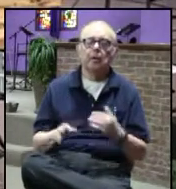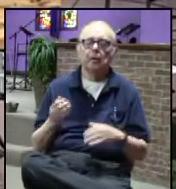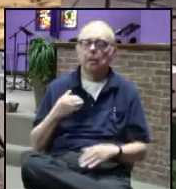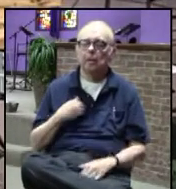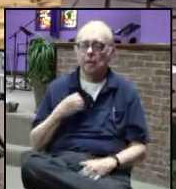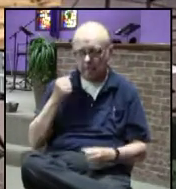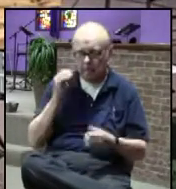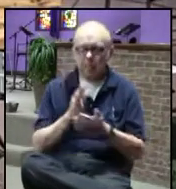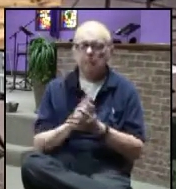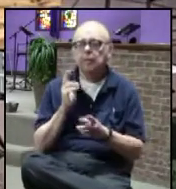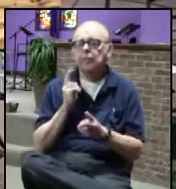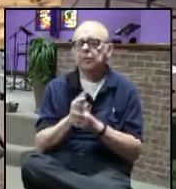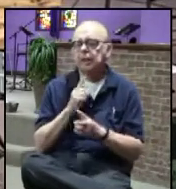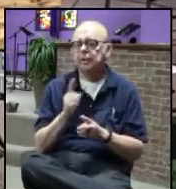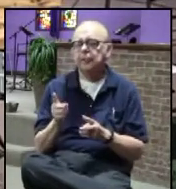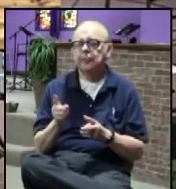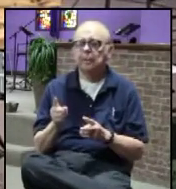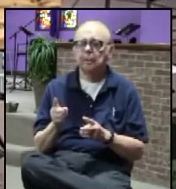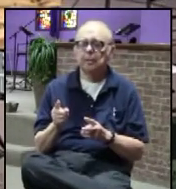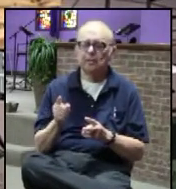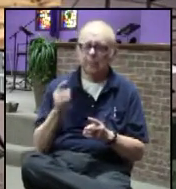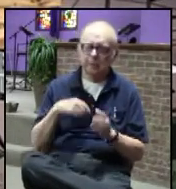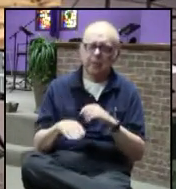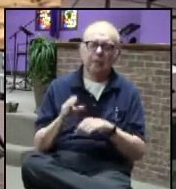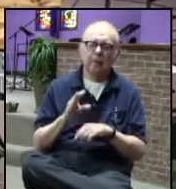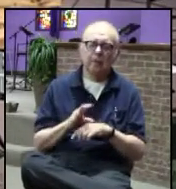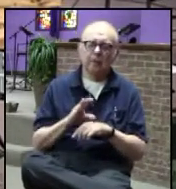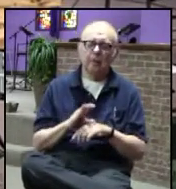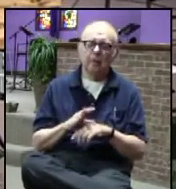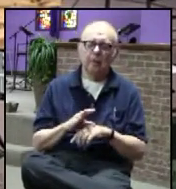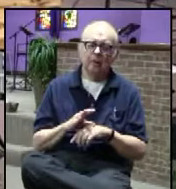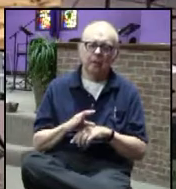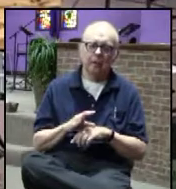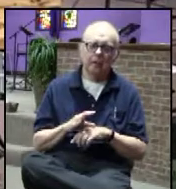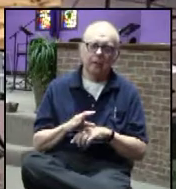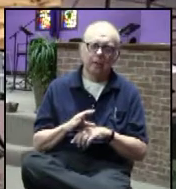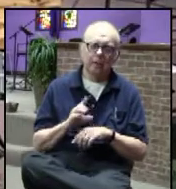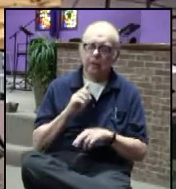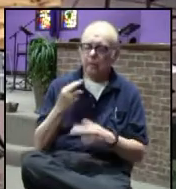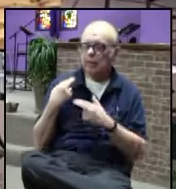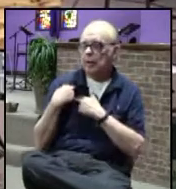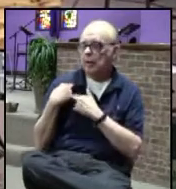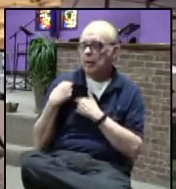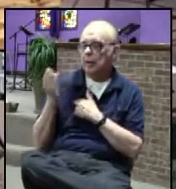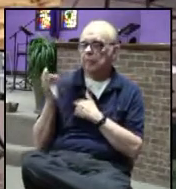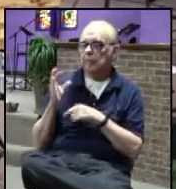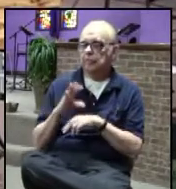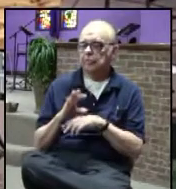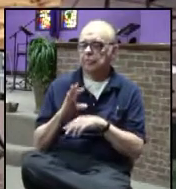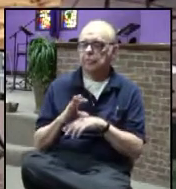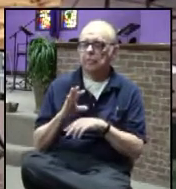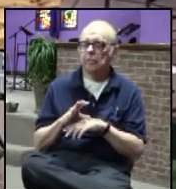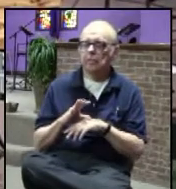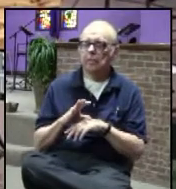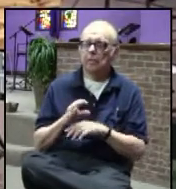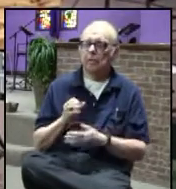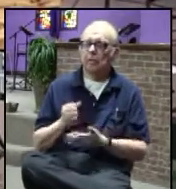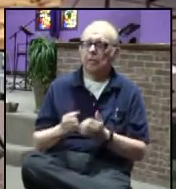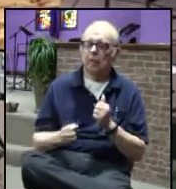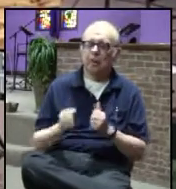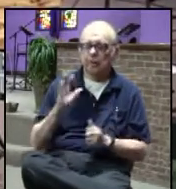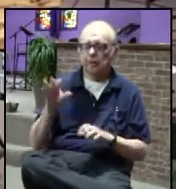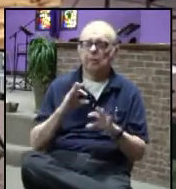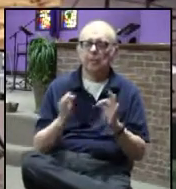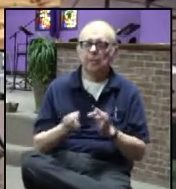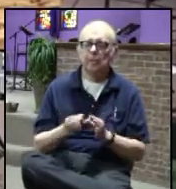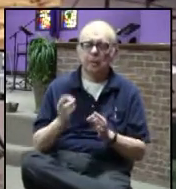a husband to take care of you. You're in the church, so it was the responsibility of the church, which is now your